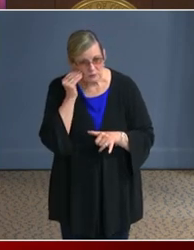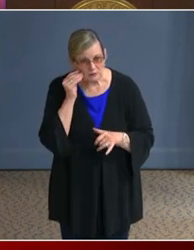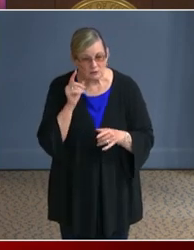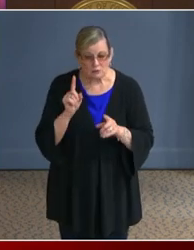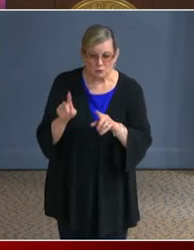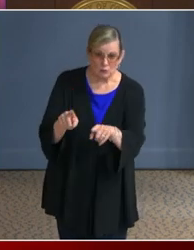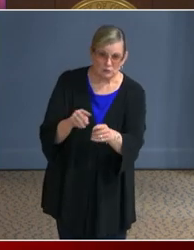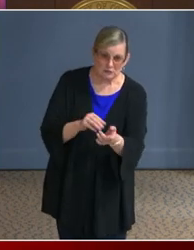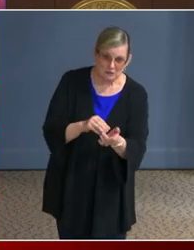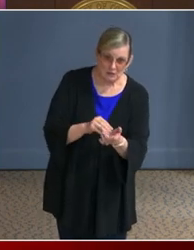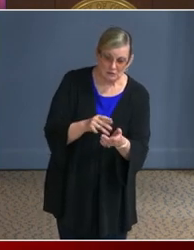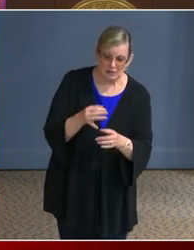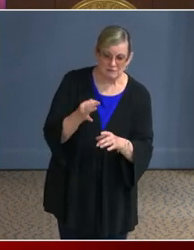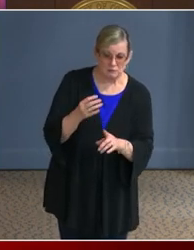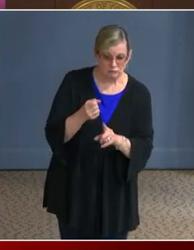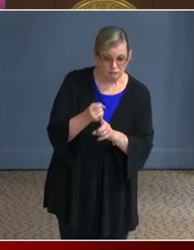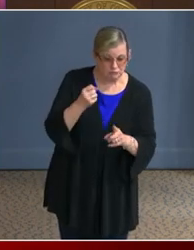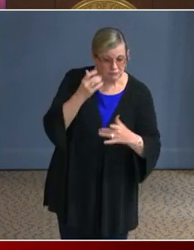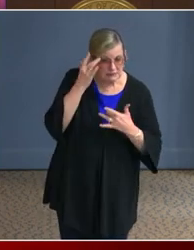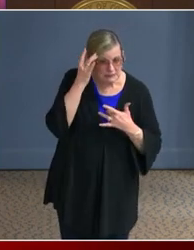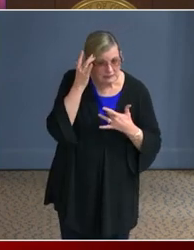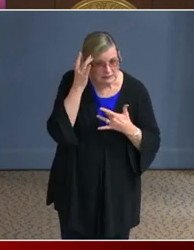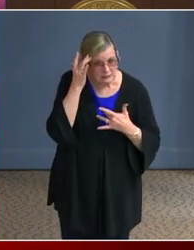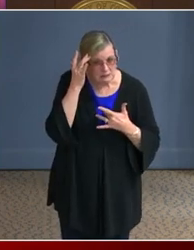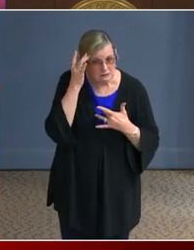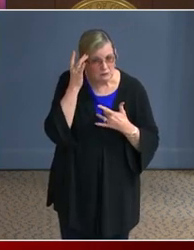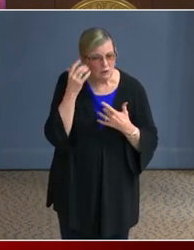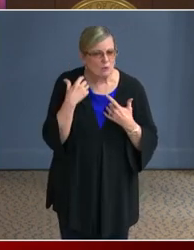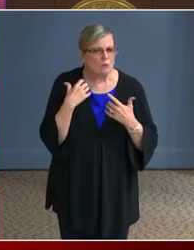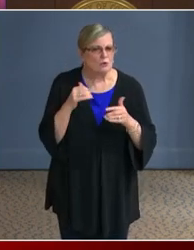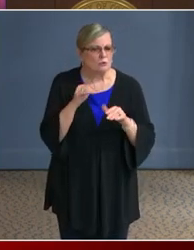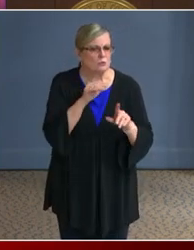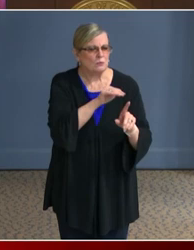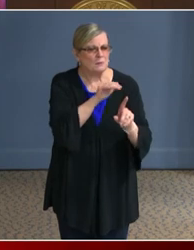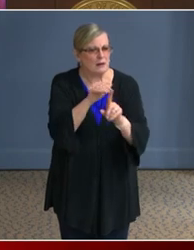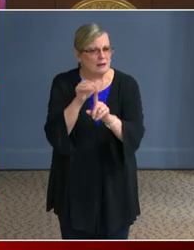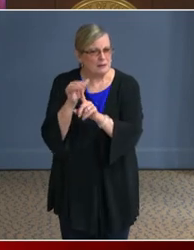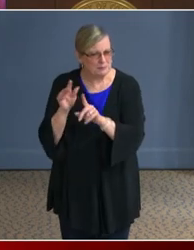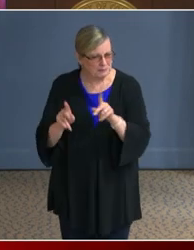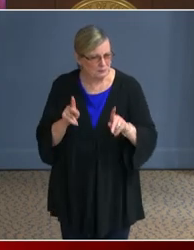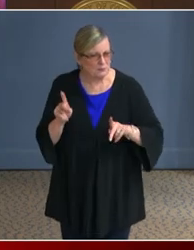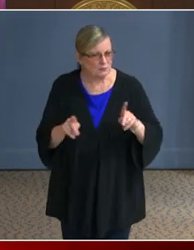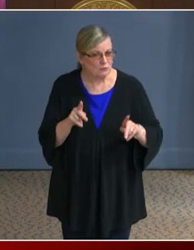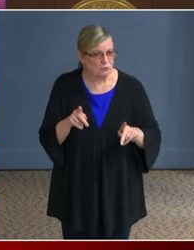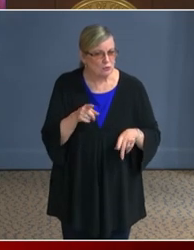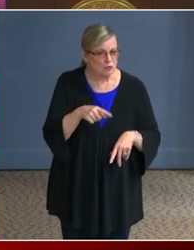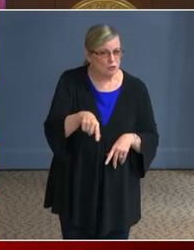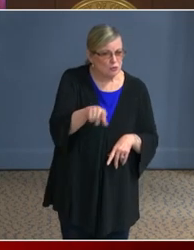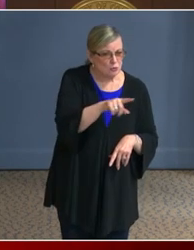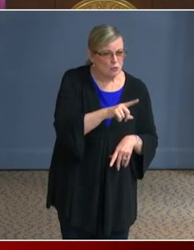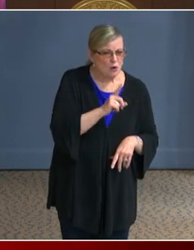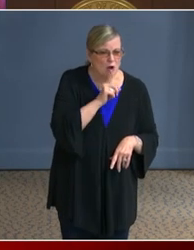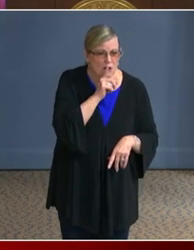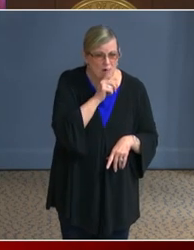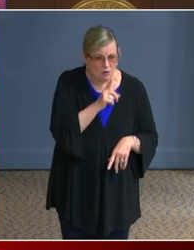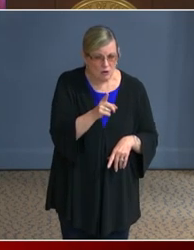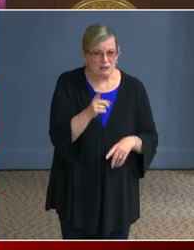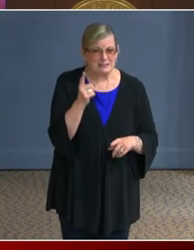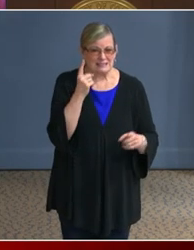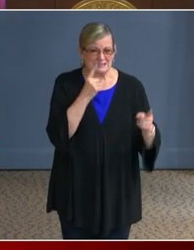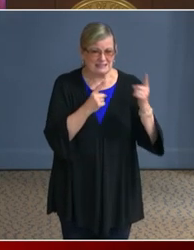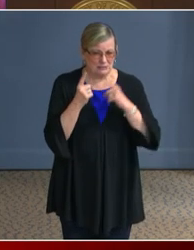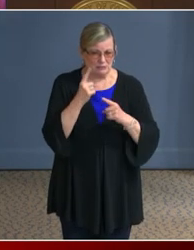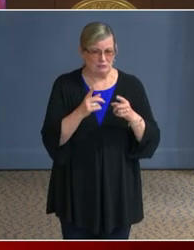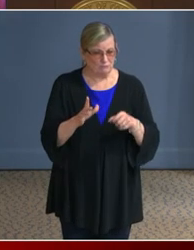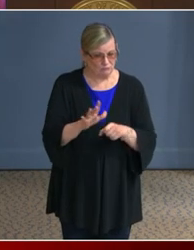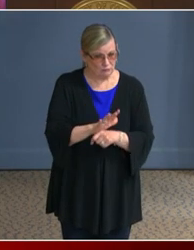if they're sick. And we want to remind people also that you are considered fully